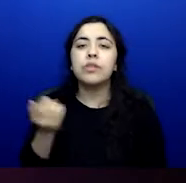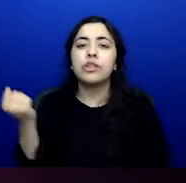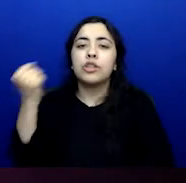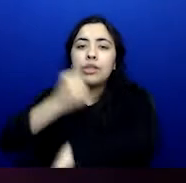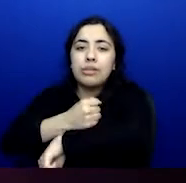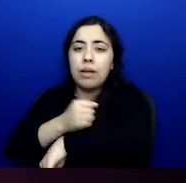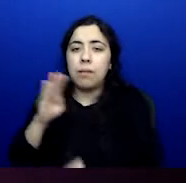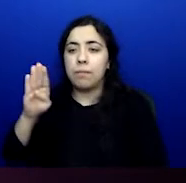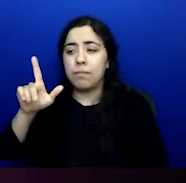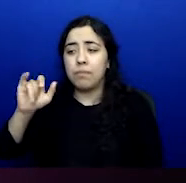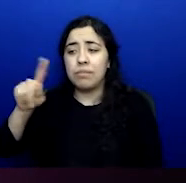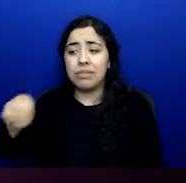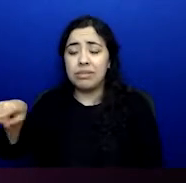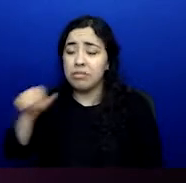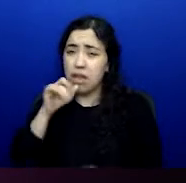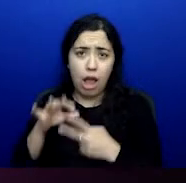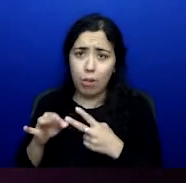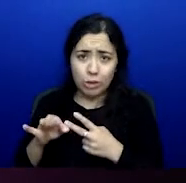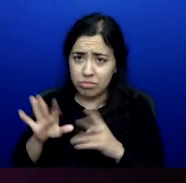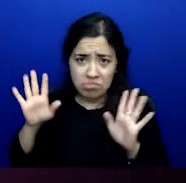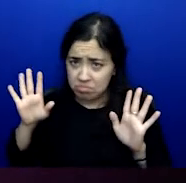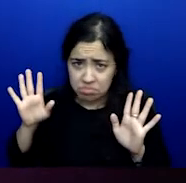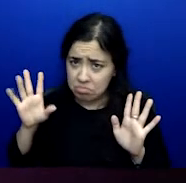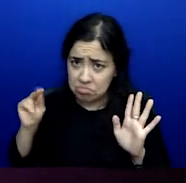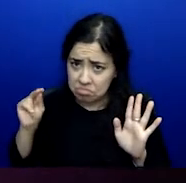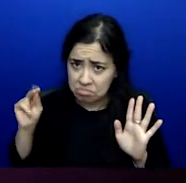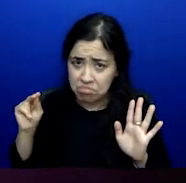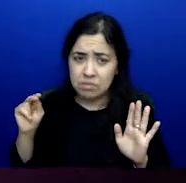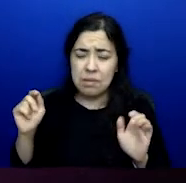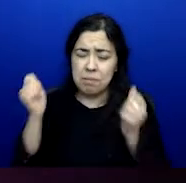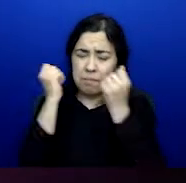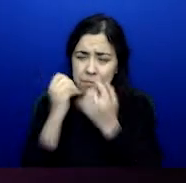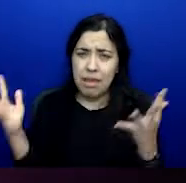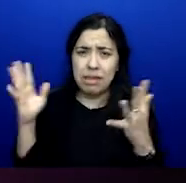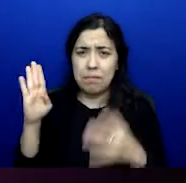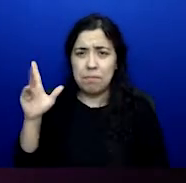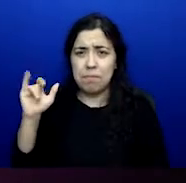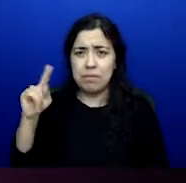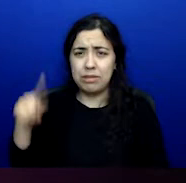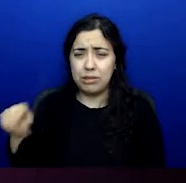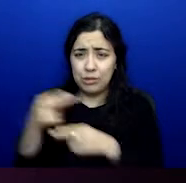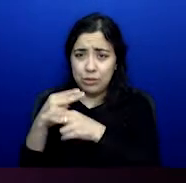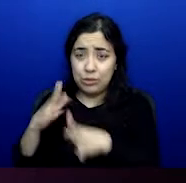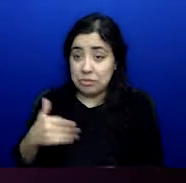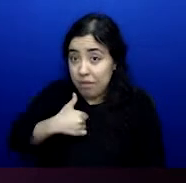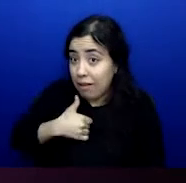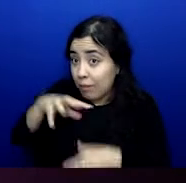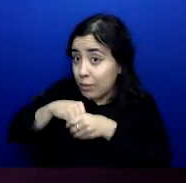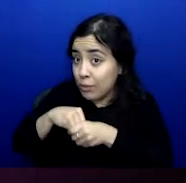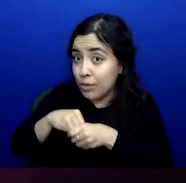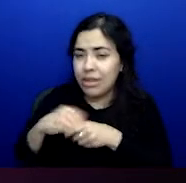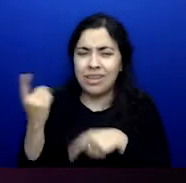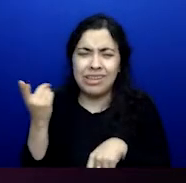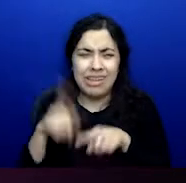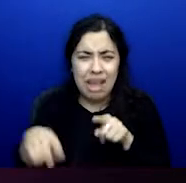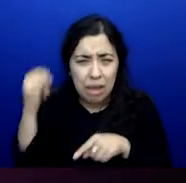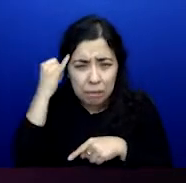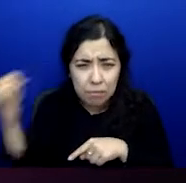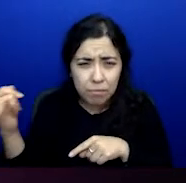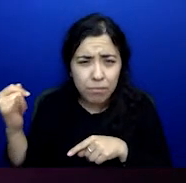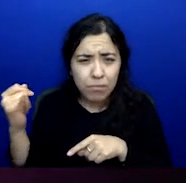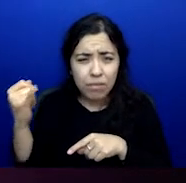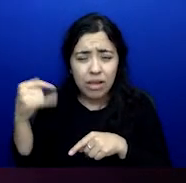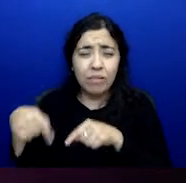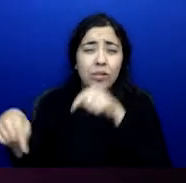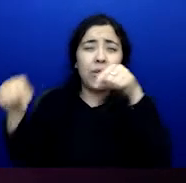Blitz was not an option. So many Blitz users, including myself, cannot imagine having